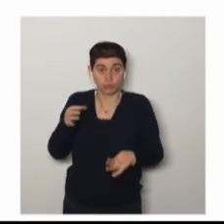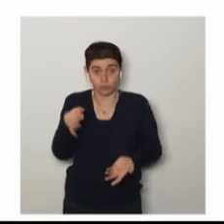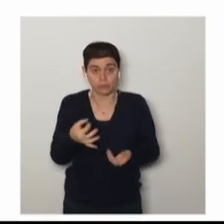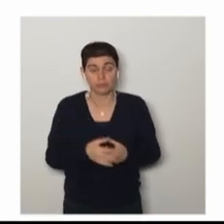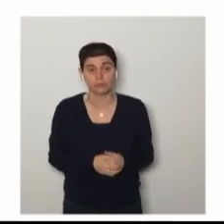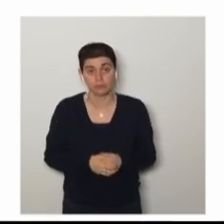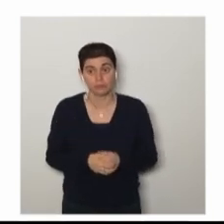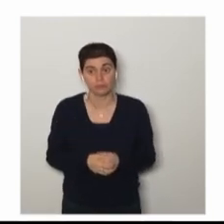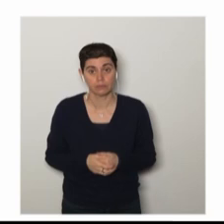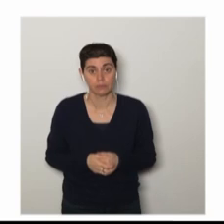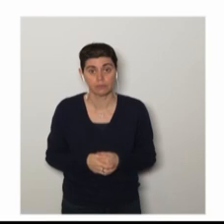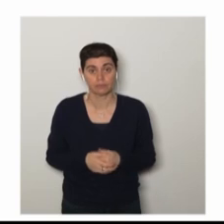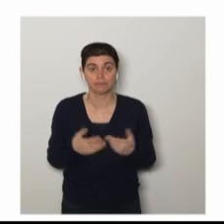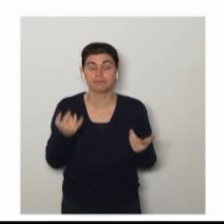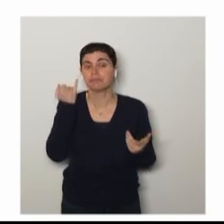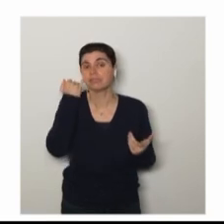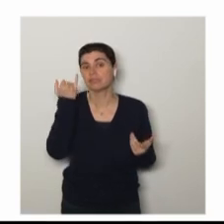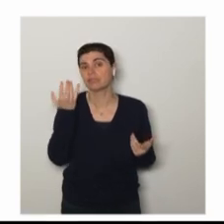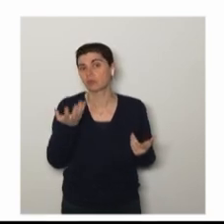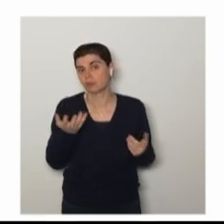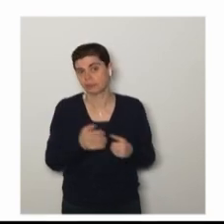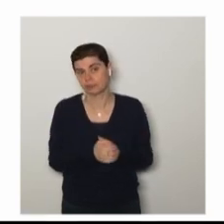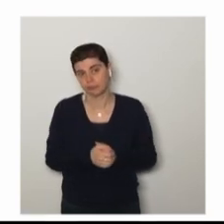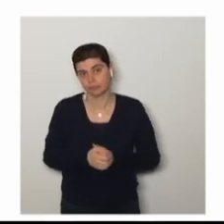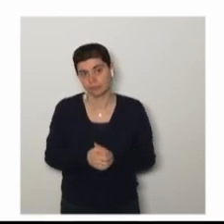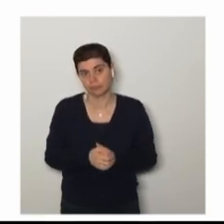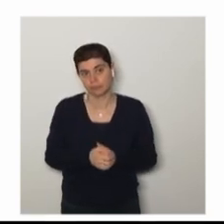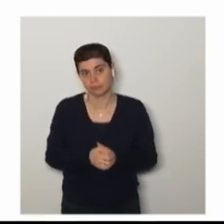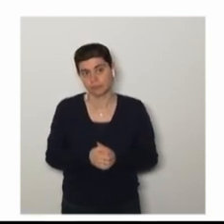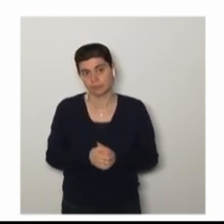this is about giving voice to the employers, giving,